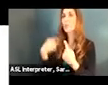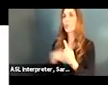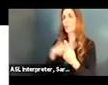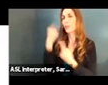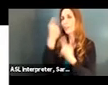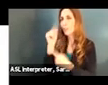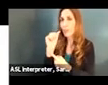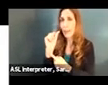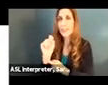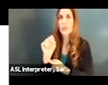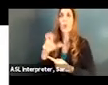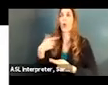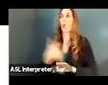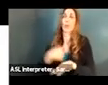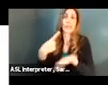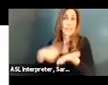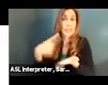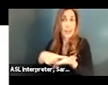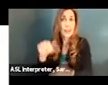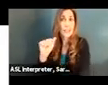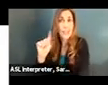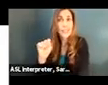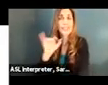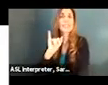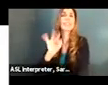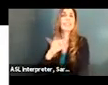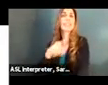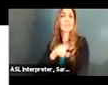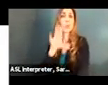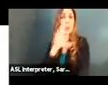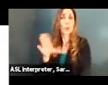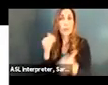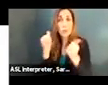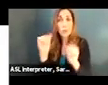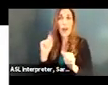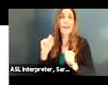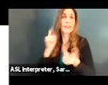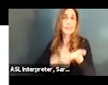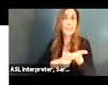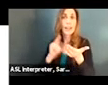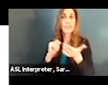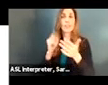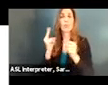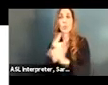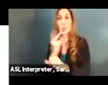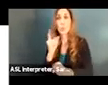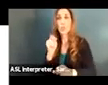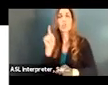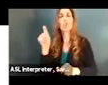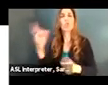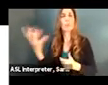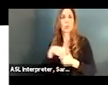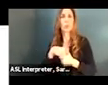or we discussed AT. And if you're going to try it, discuss it, use it, it should be